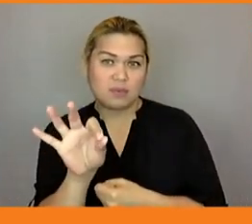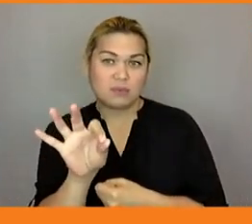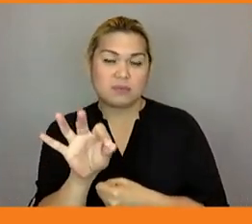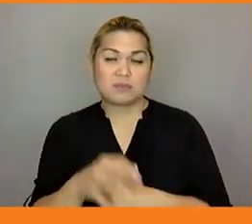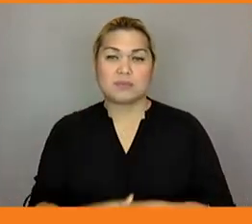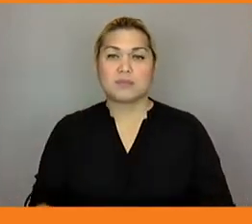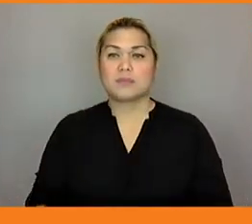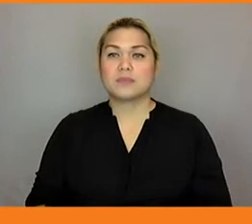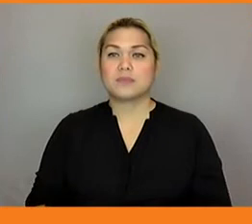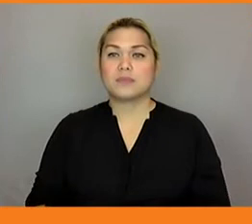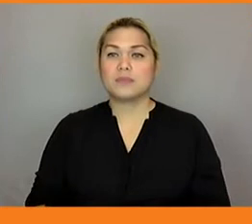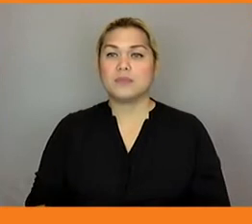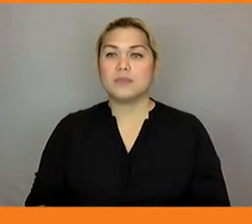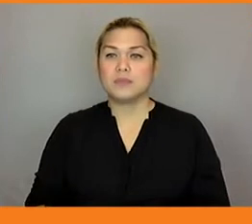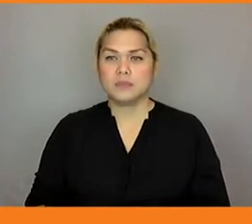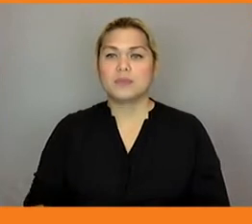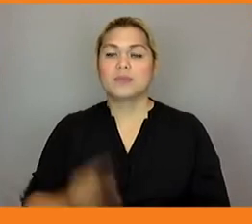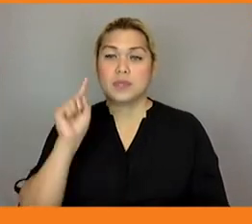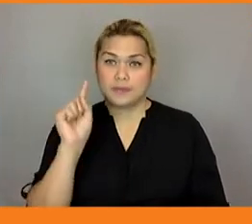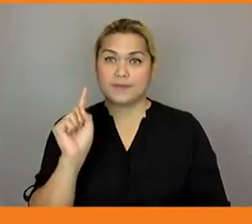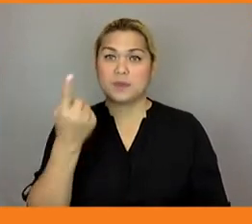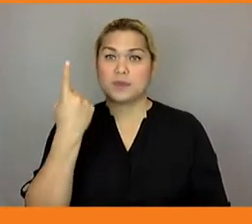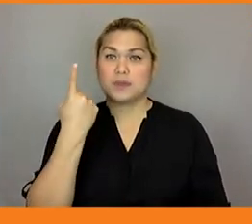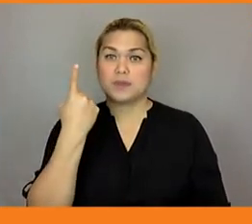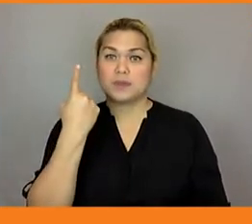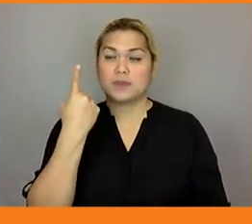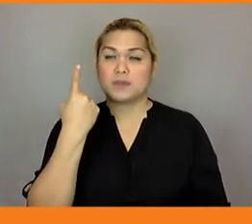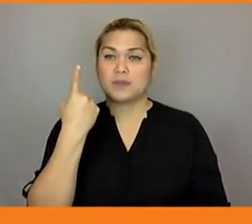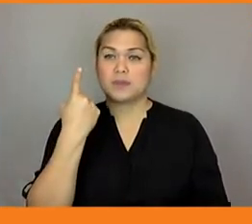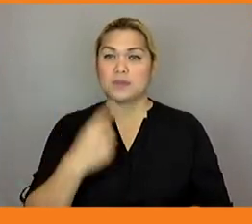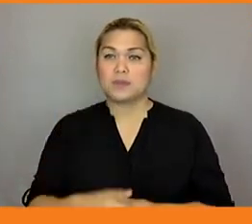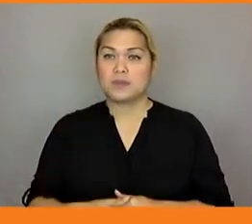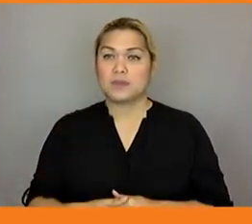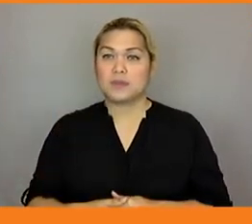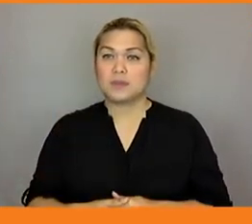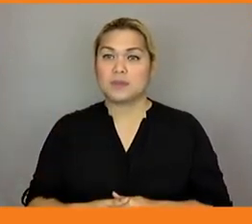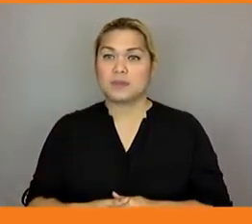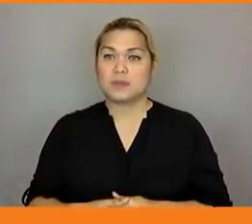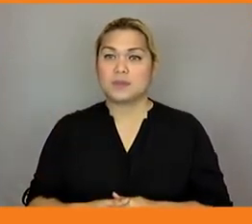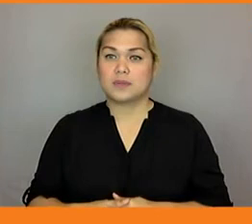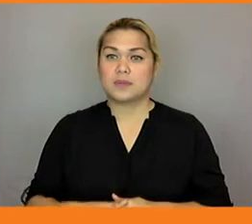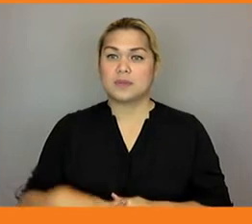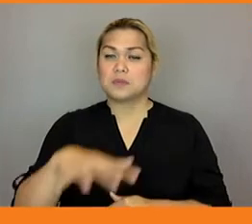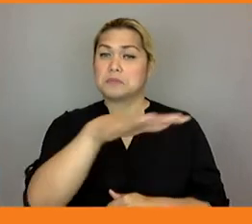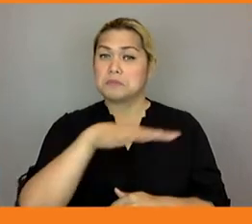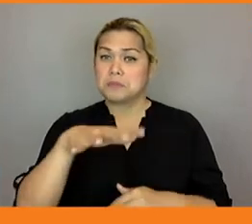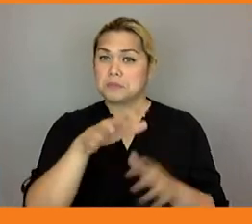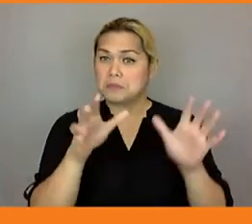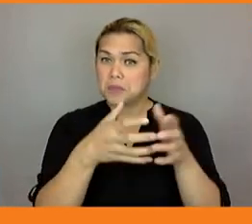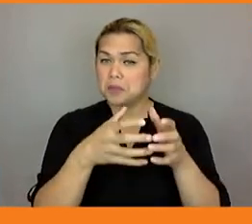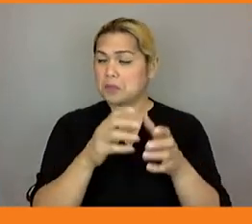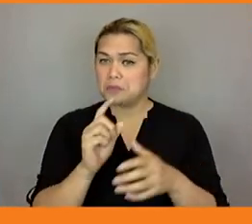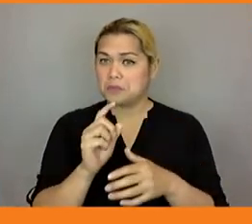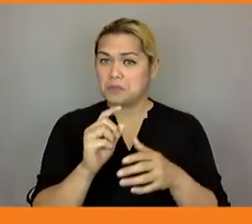Firstly, is about the current review and update of the ADB safeguard policy statement. A comprehensive and binding